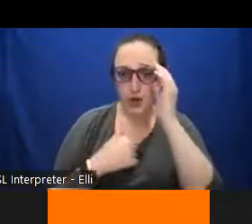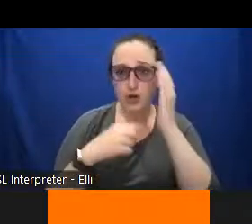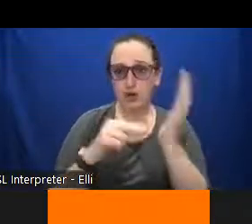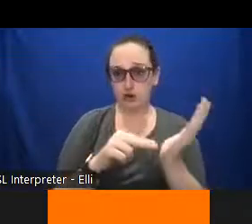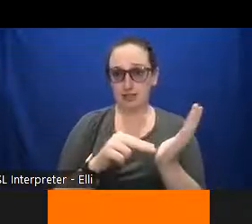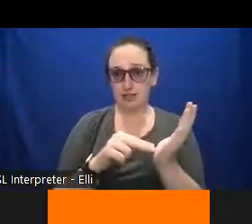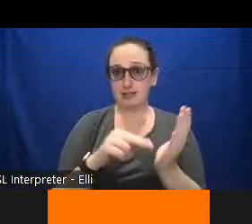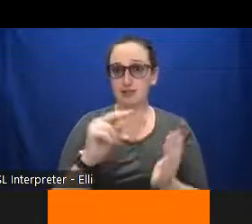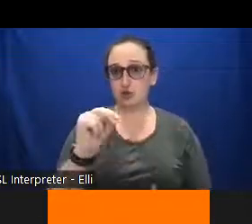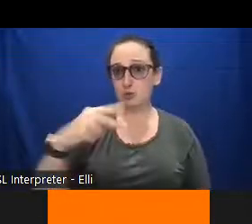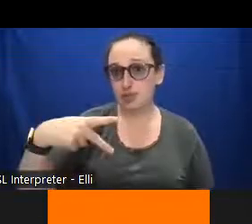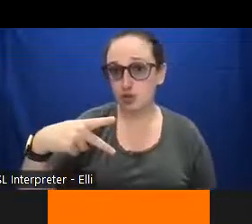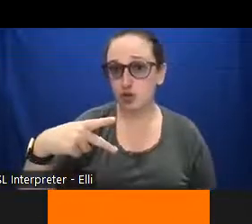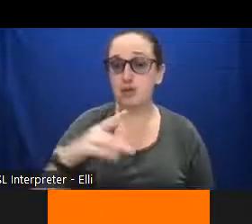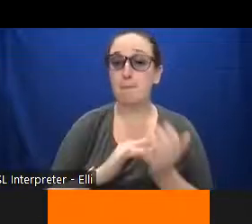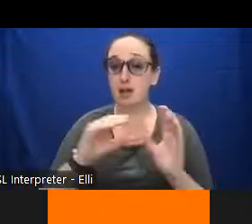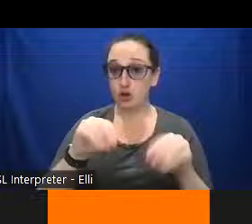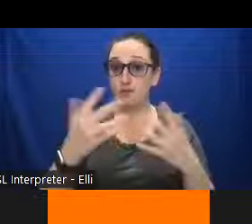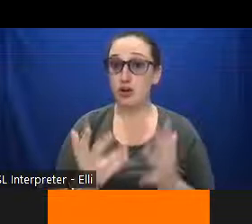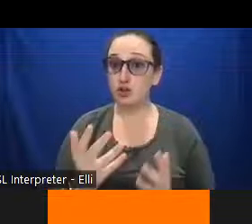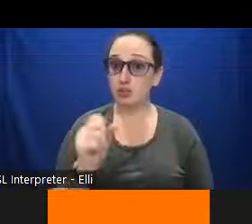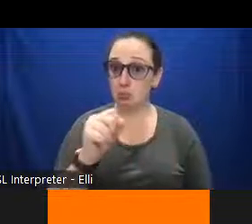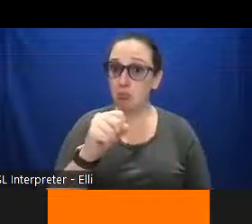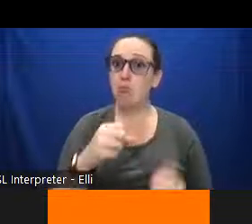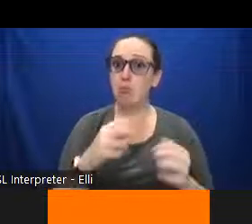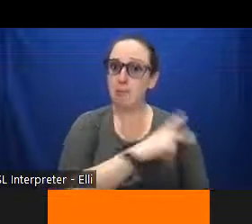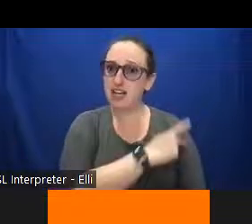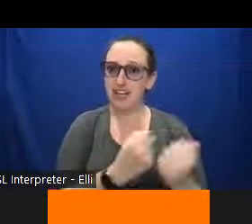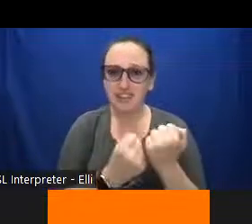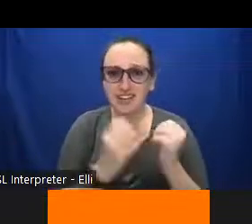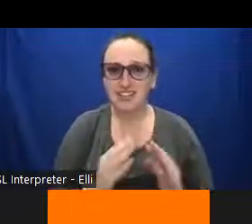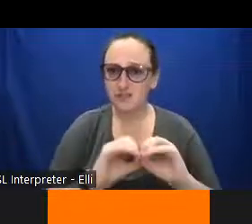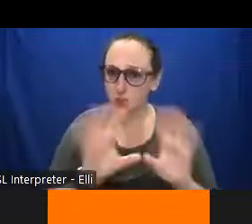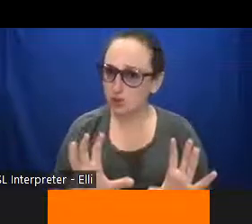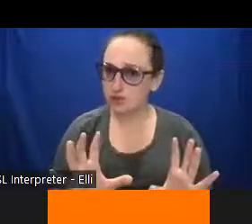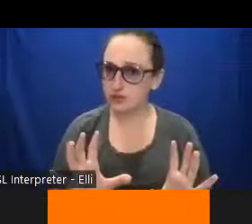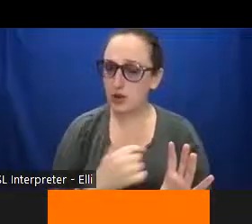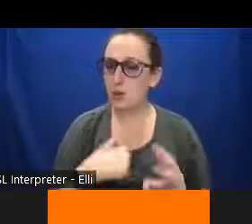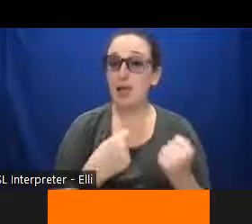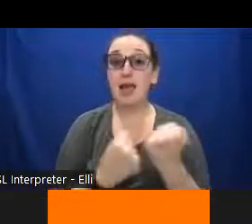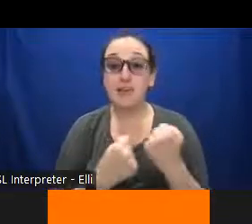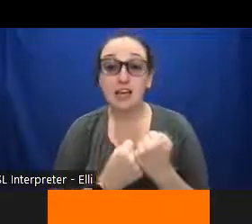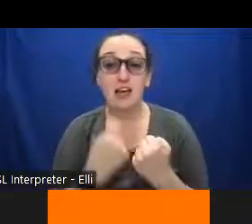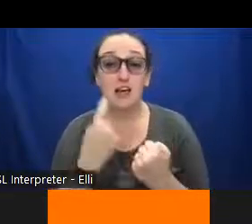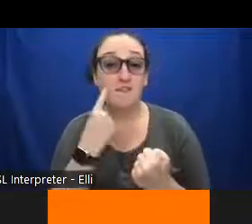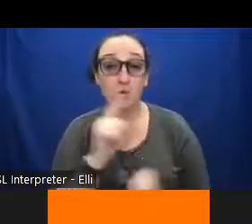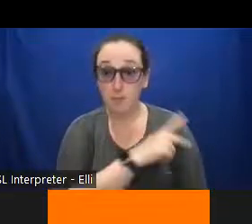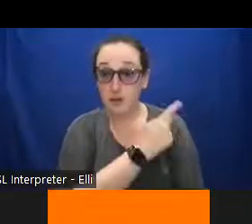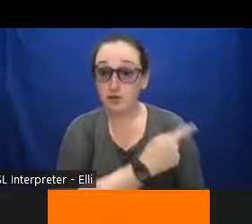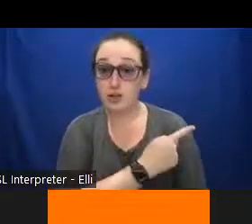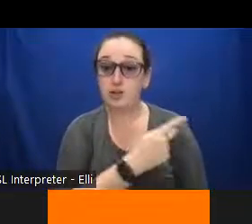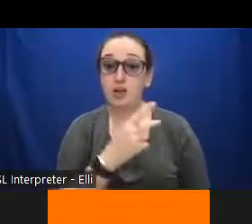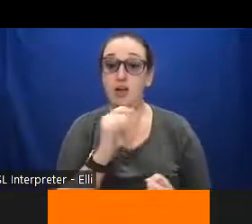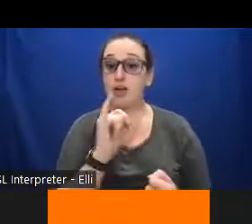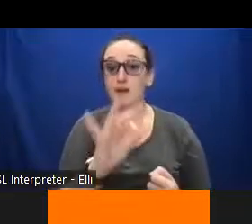nurse practitioners, we're medical providers, right? So we advocate for our patients,